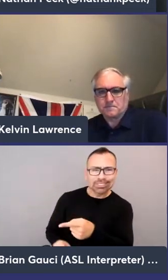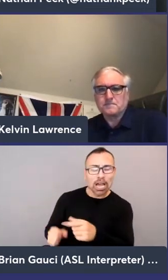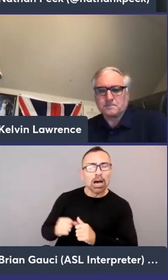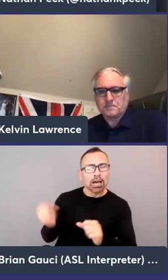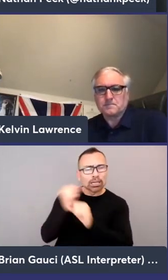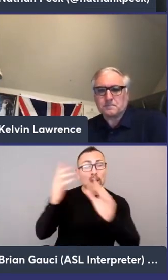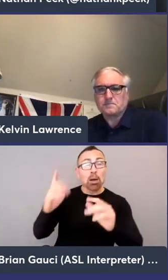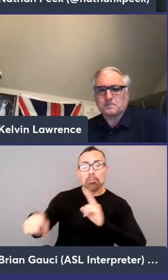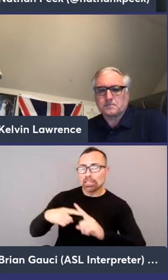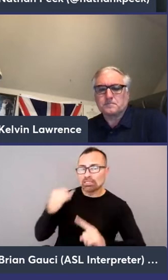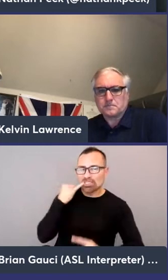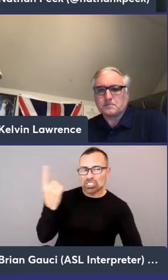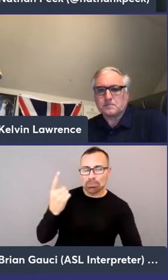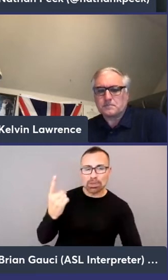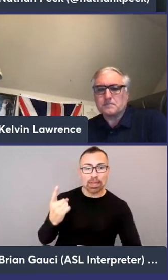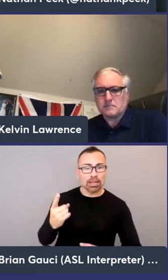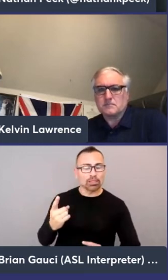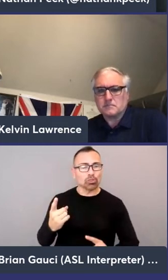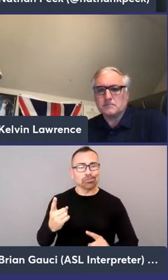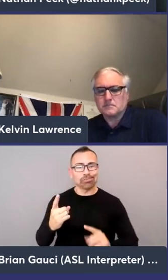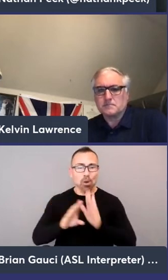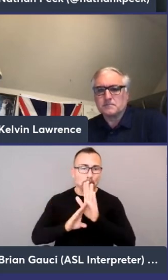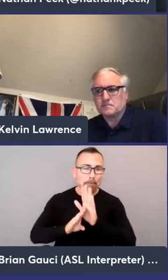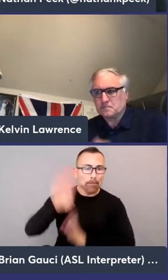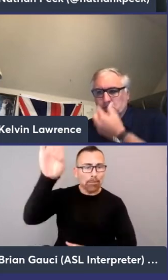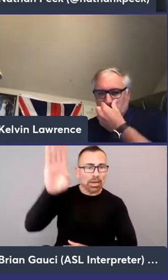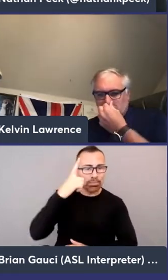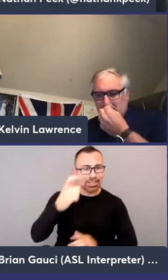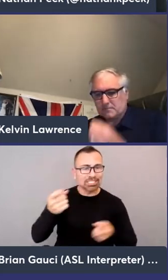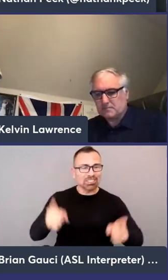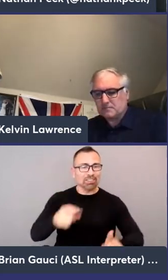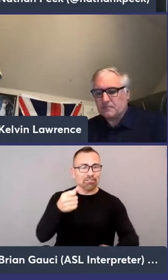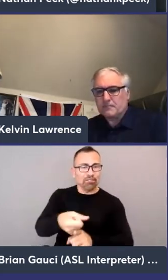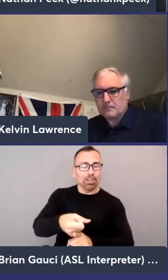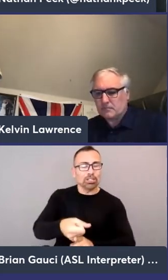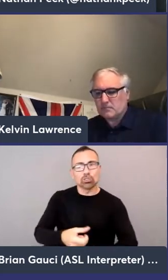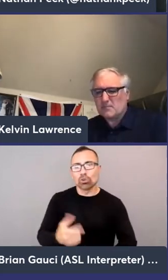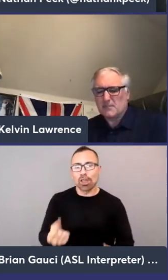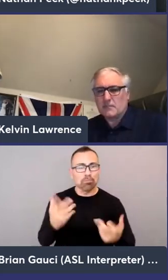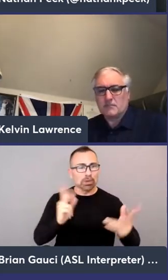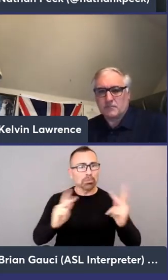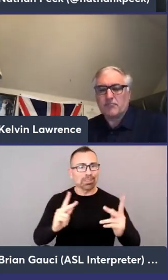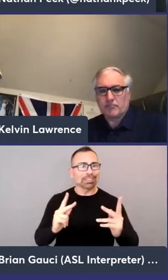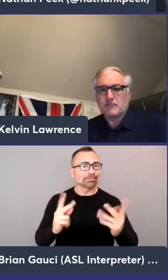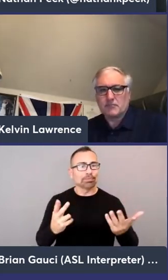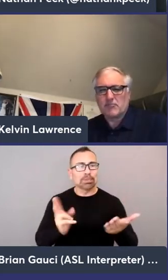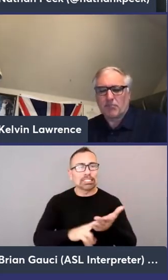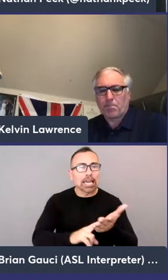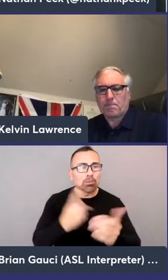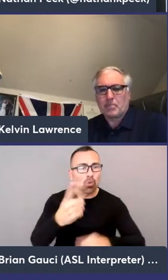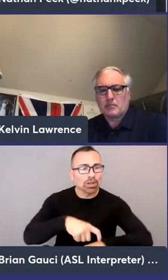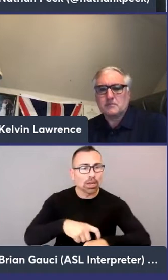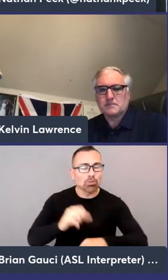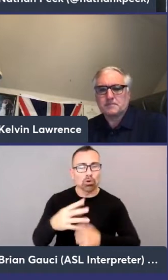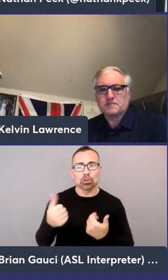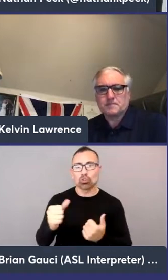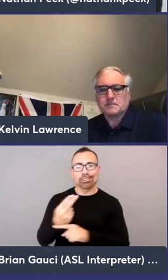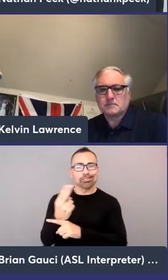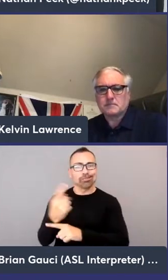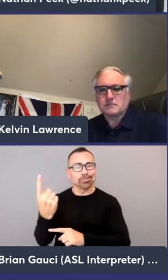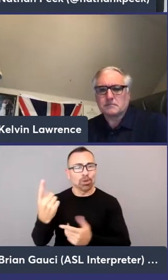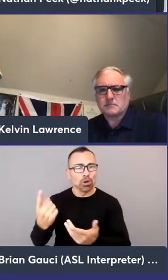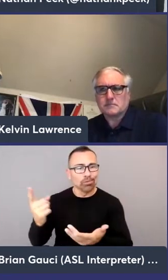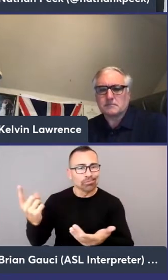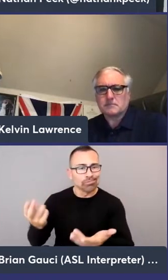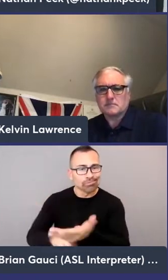event based, like a bunch of people suddenly sign up at once or try to use an endpoint at once. It feels like